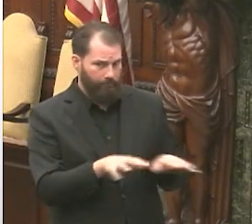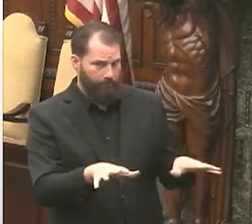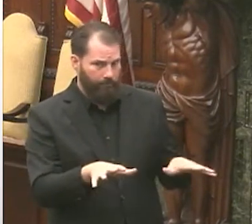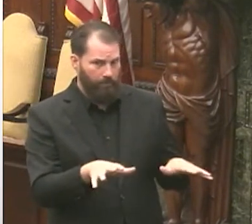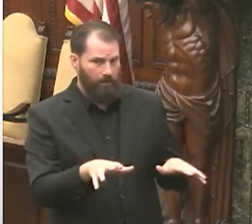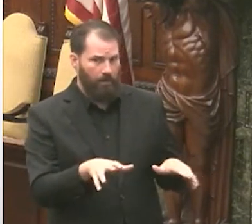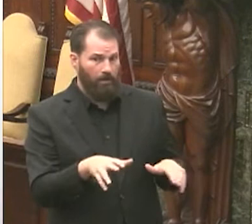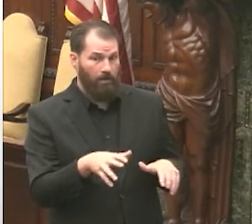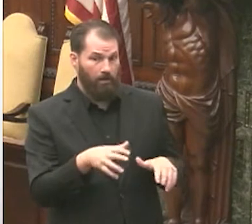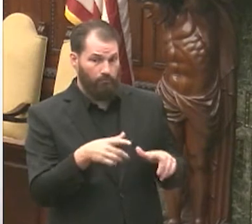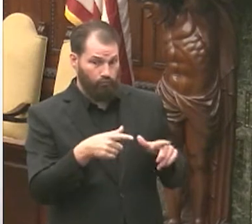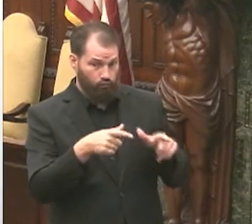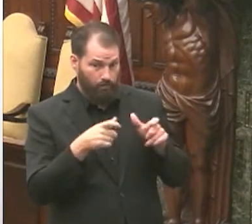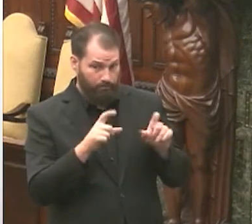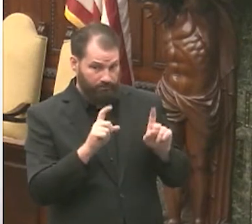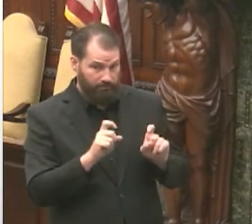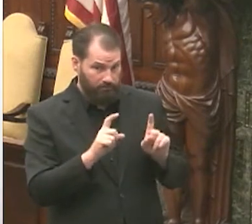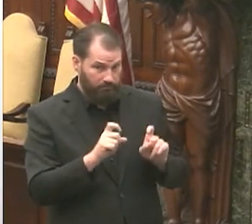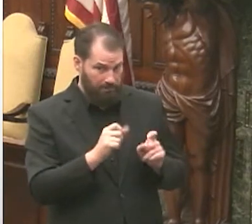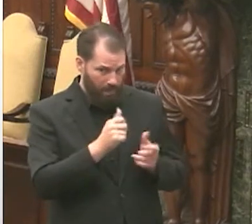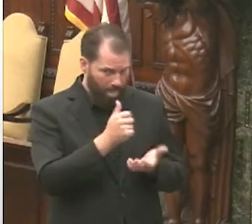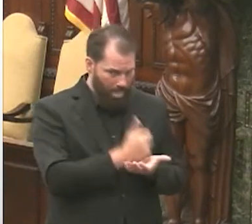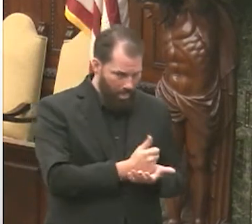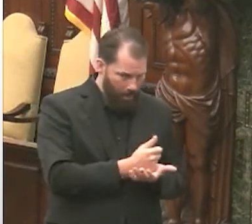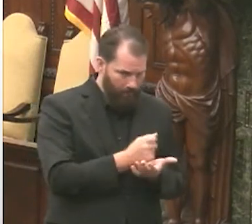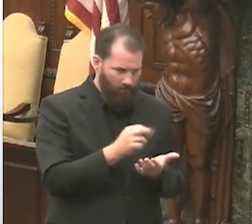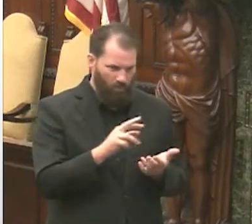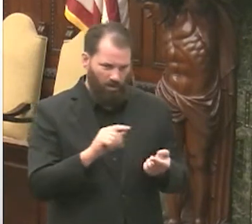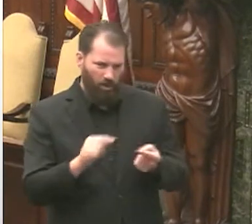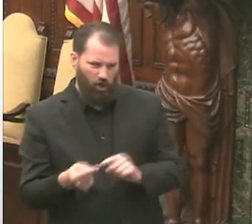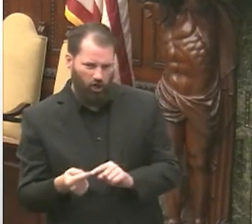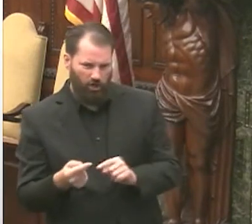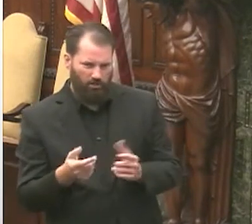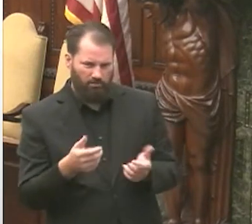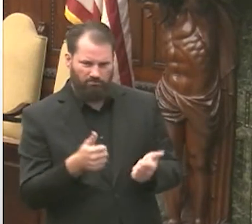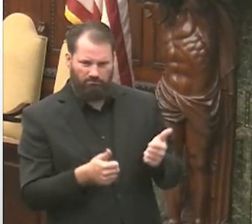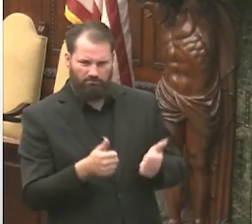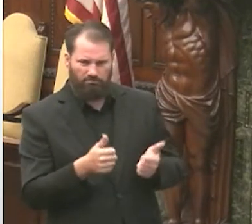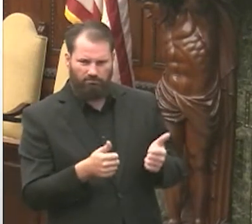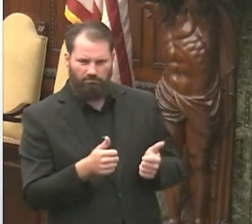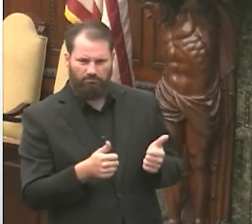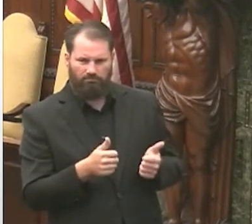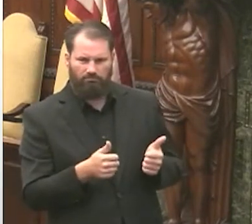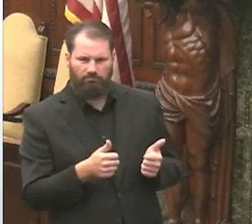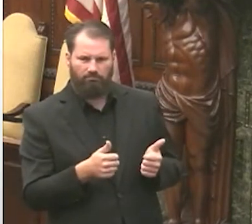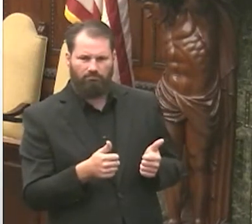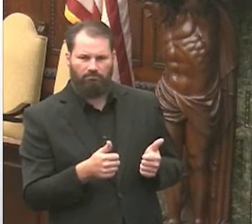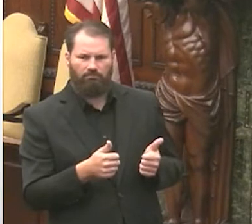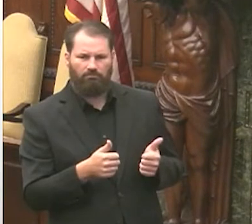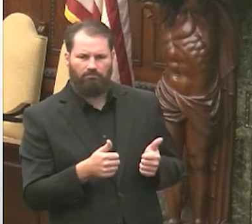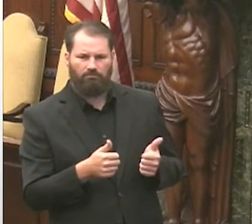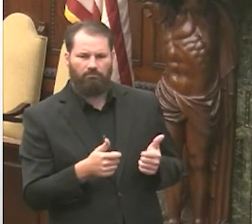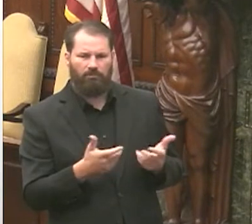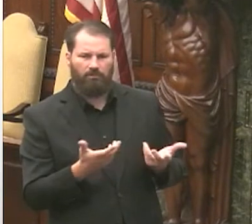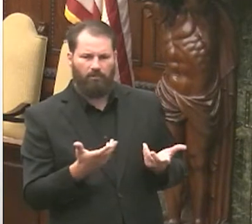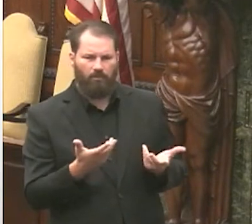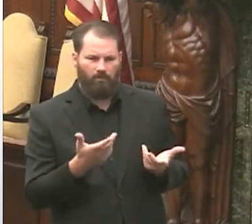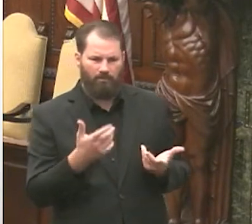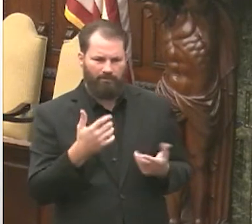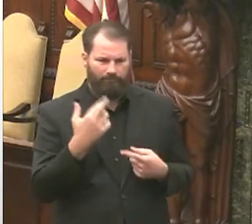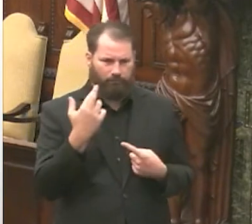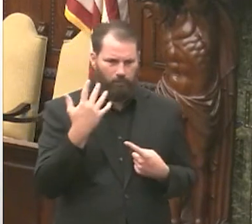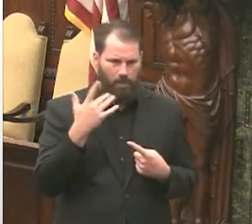tests actually impacts it? Because the White House was basically saying this is a reason for cities to open the schools, and as we know,